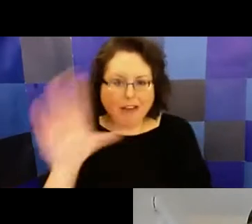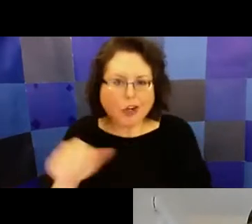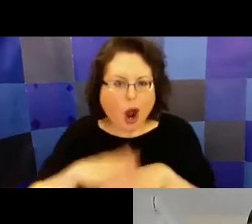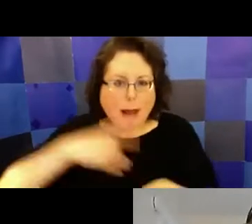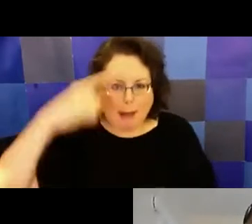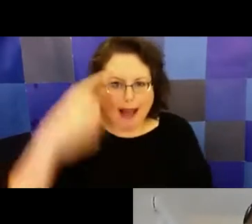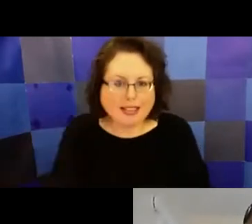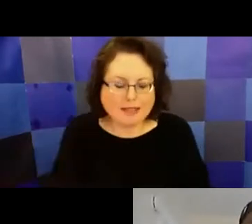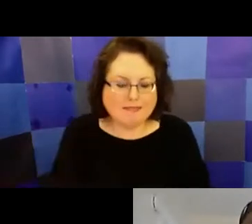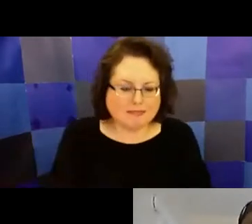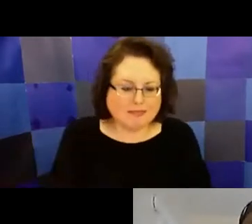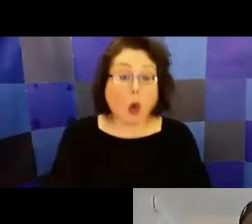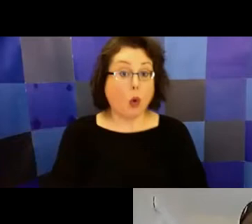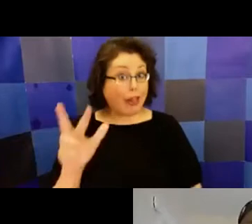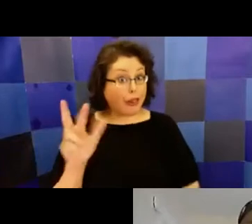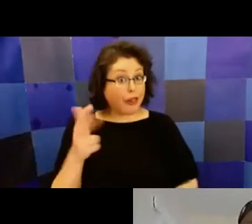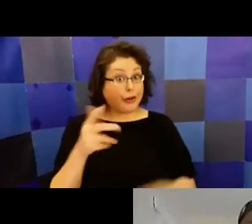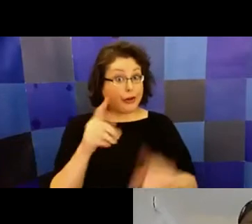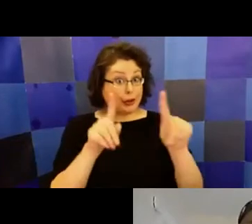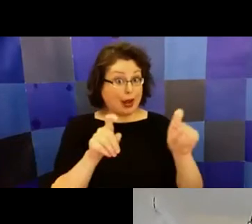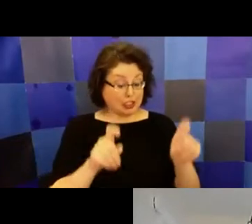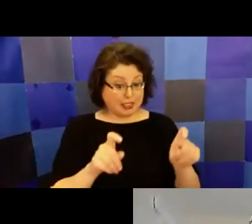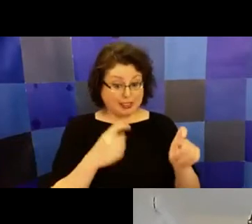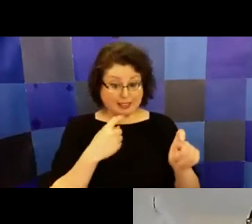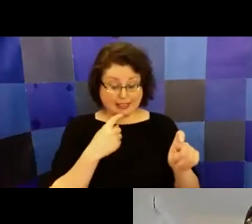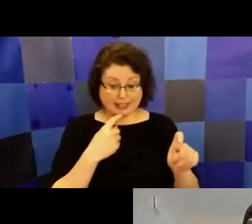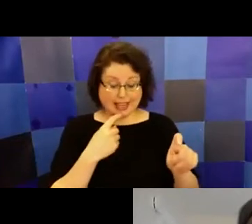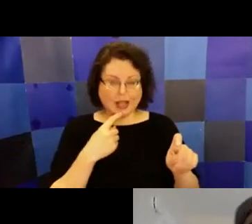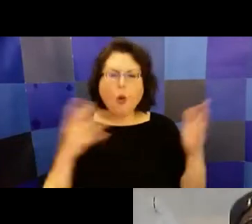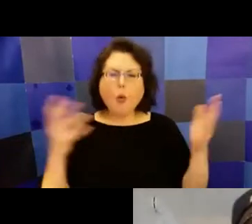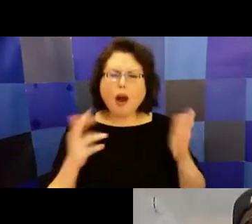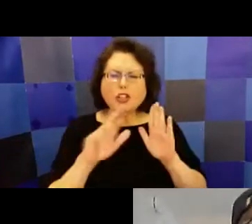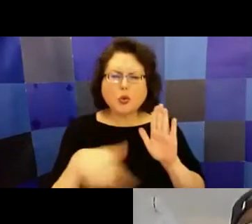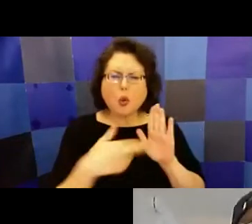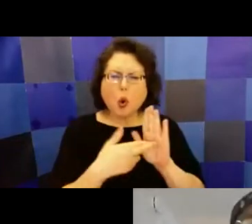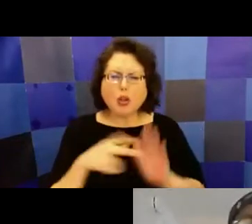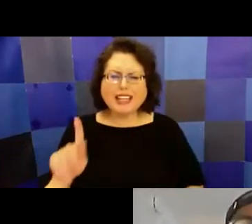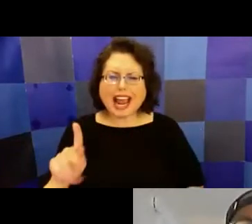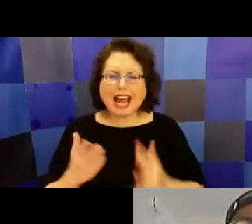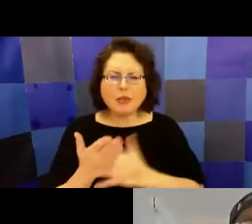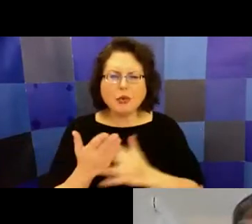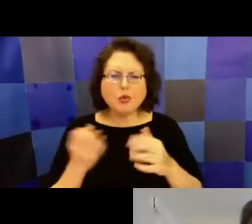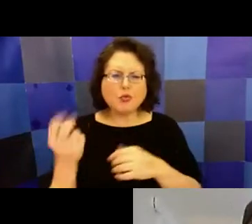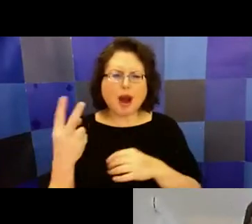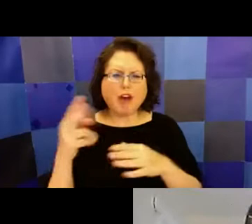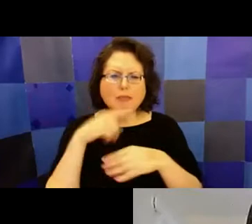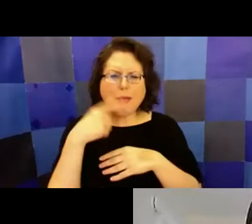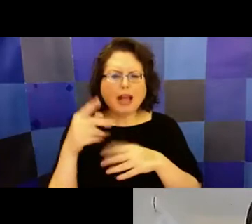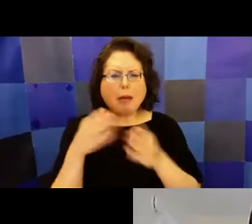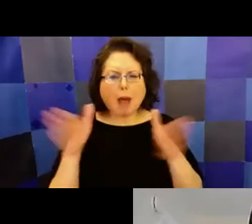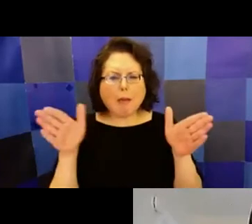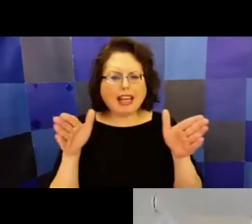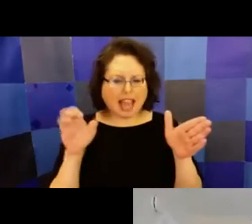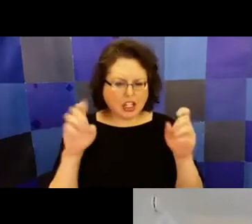So then the third question for you is, what is the role of the K-12 public education system, if any, in any of